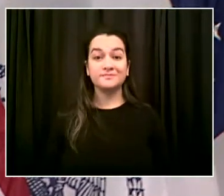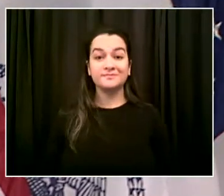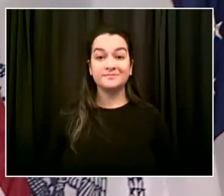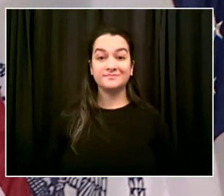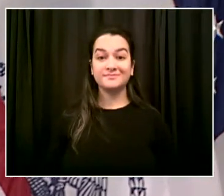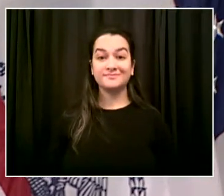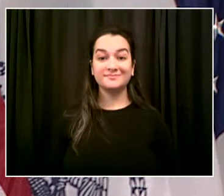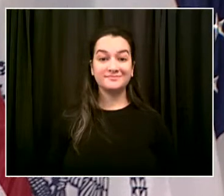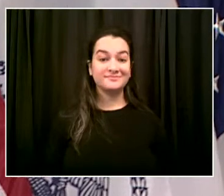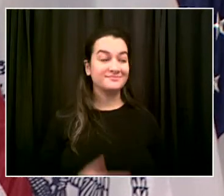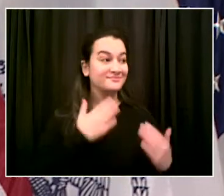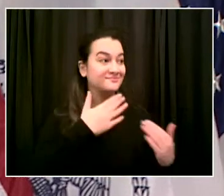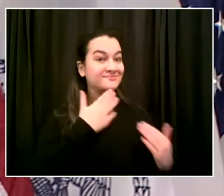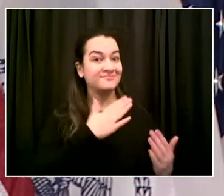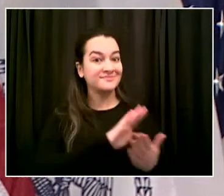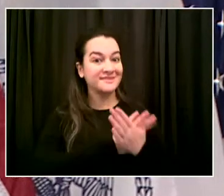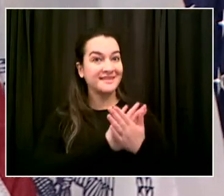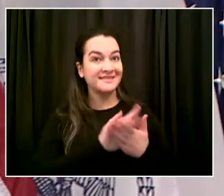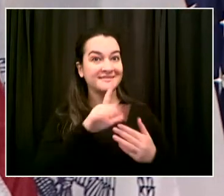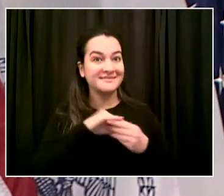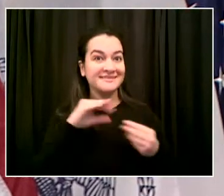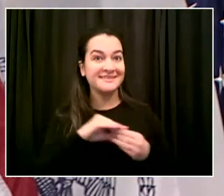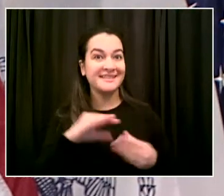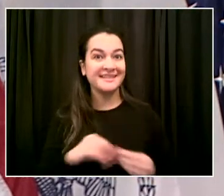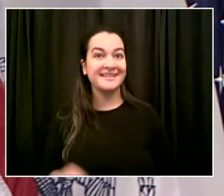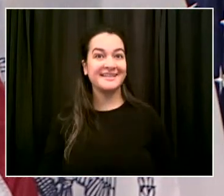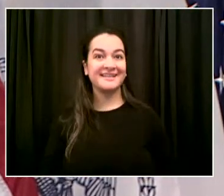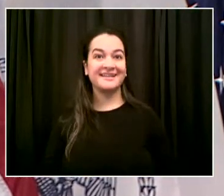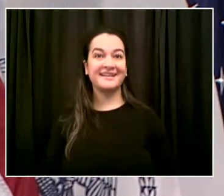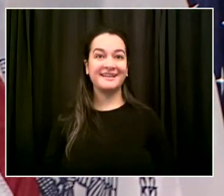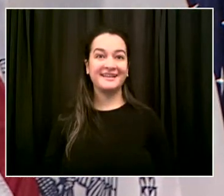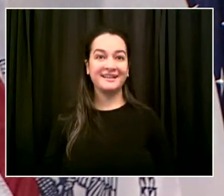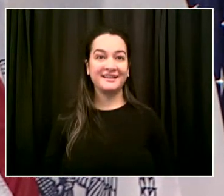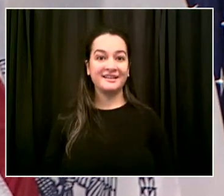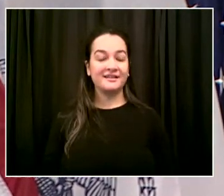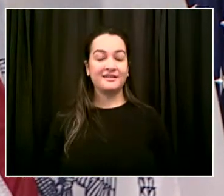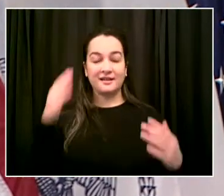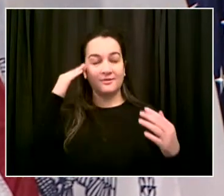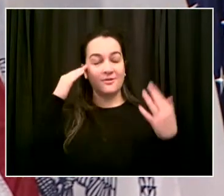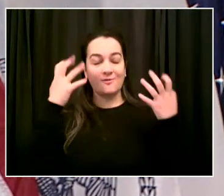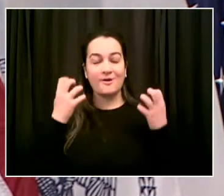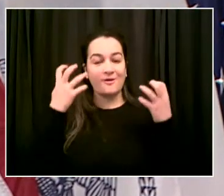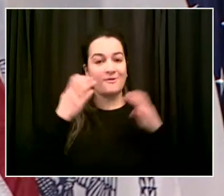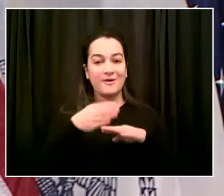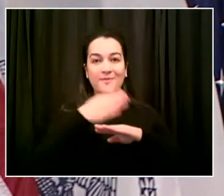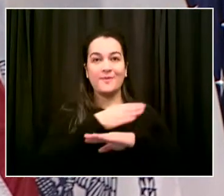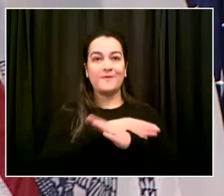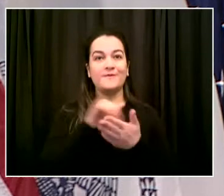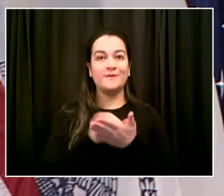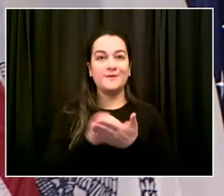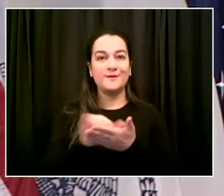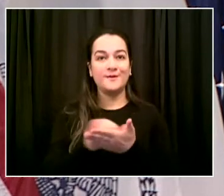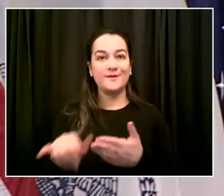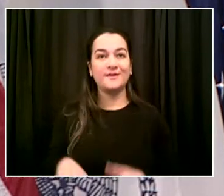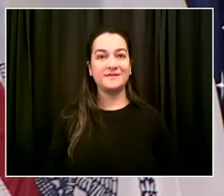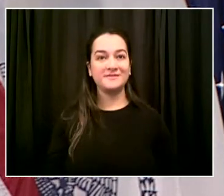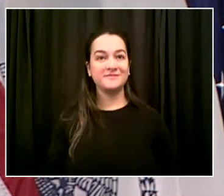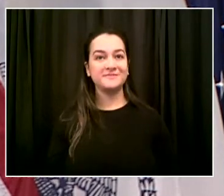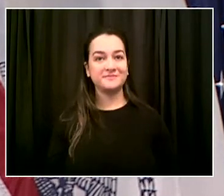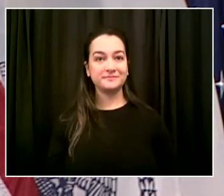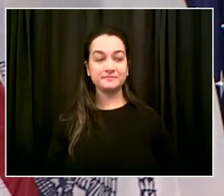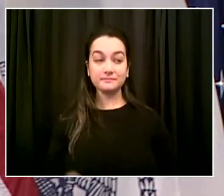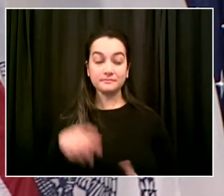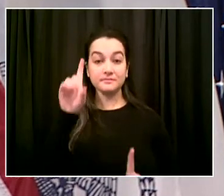and welcome. All right, folks, that is the key point. This DOT that we depend on so